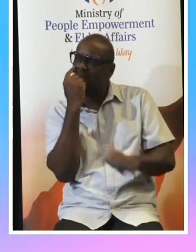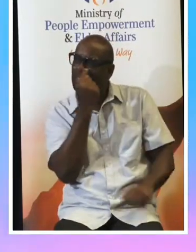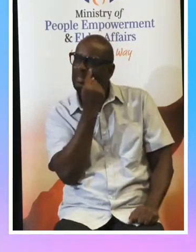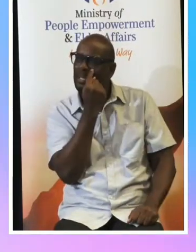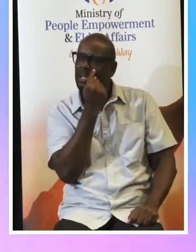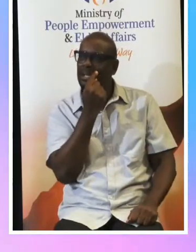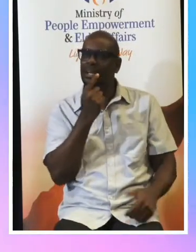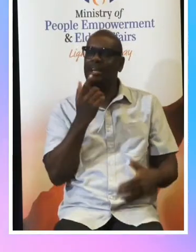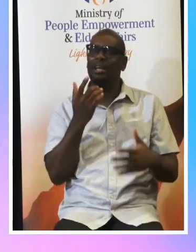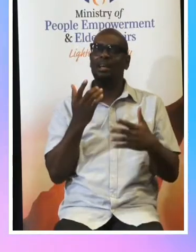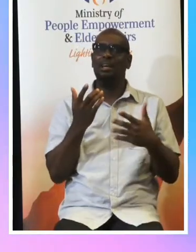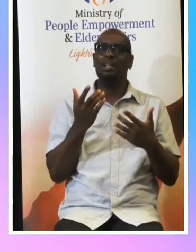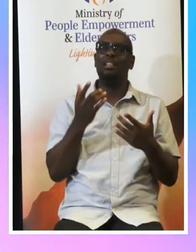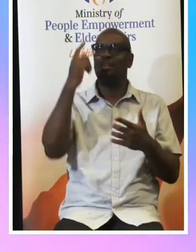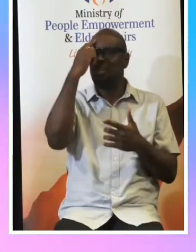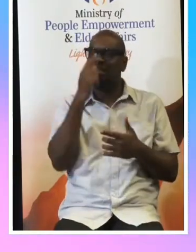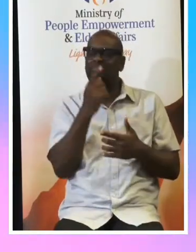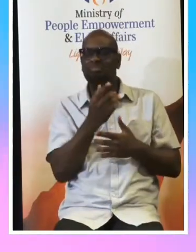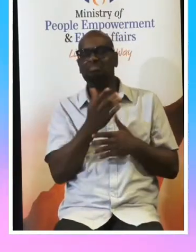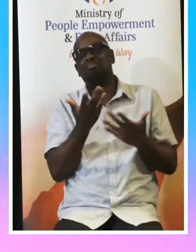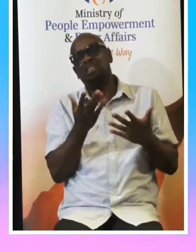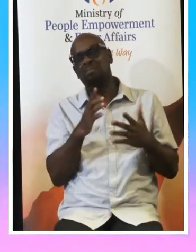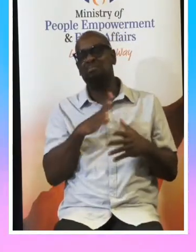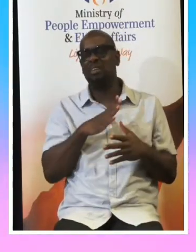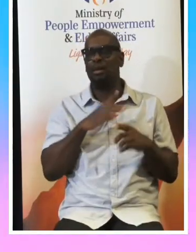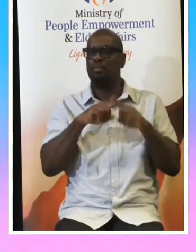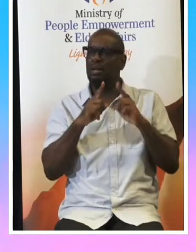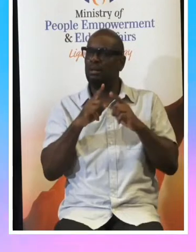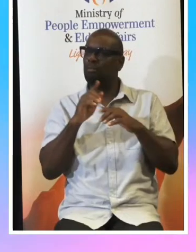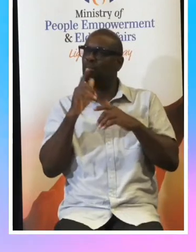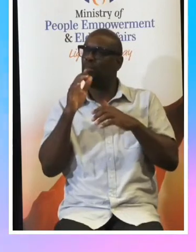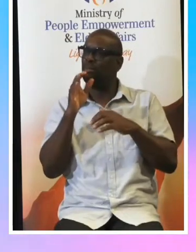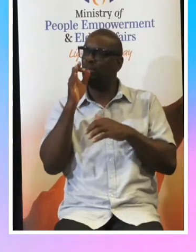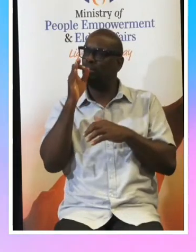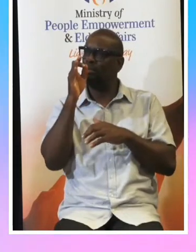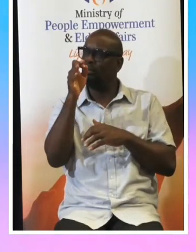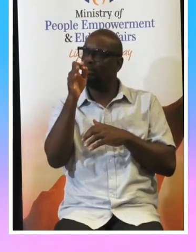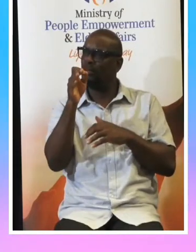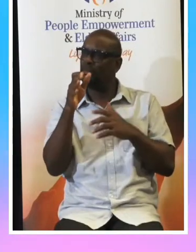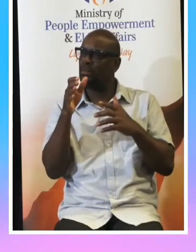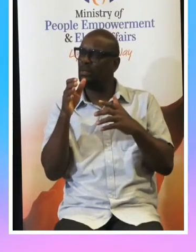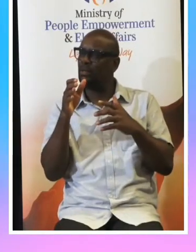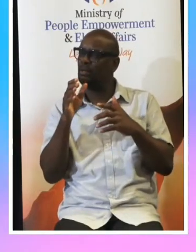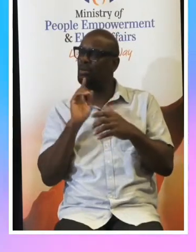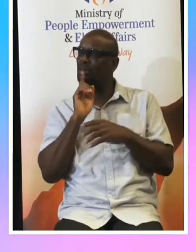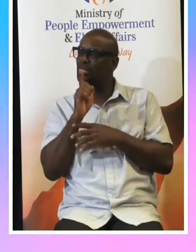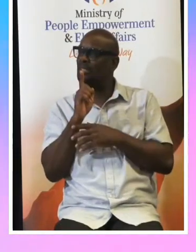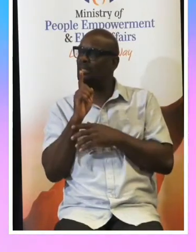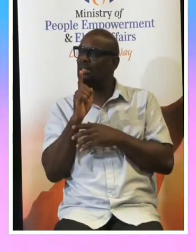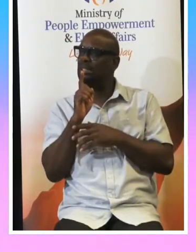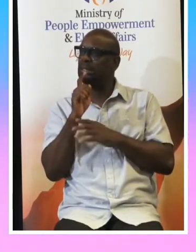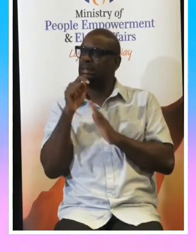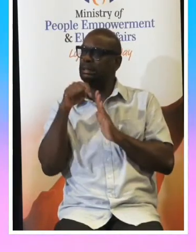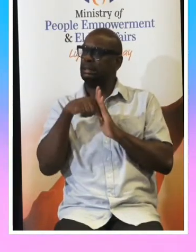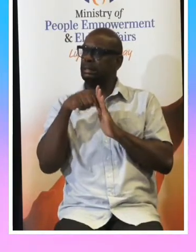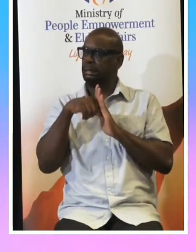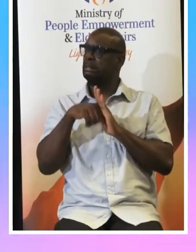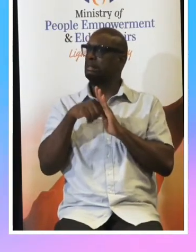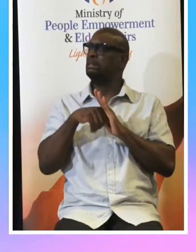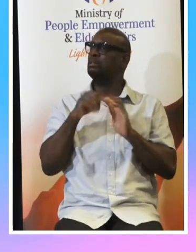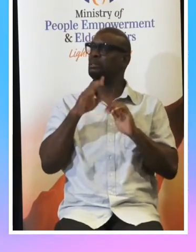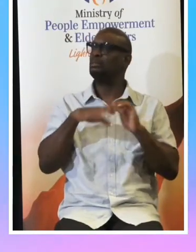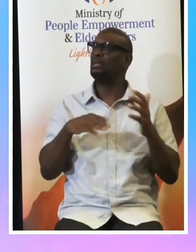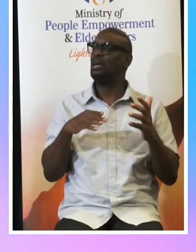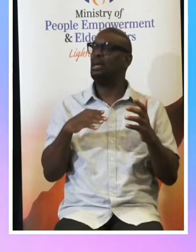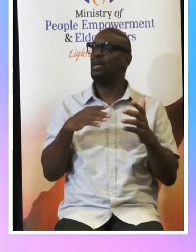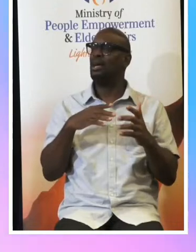after lots of consternation, expense, and trips overseas, I was diagnosed with retinoblastoma, cancer of